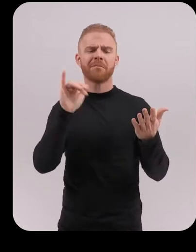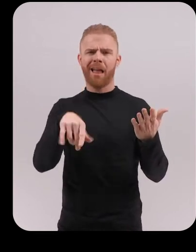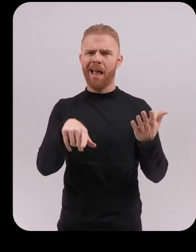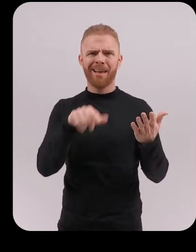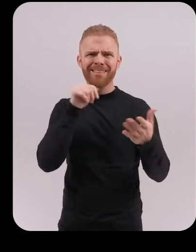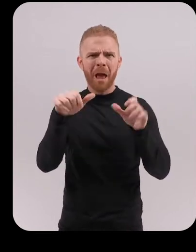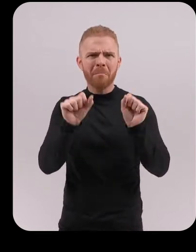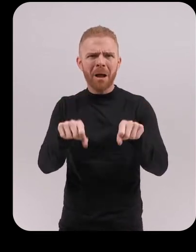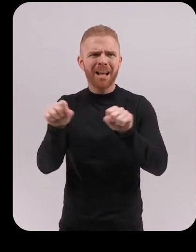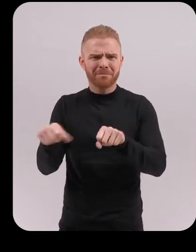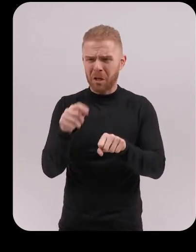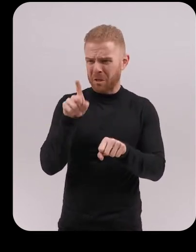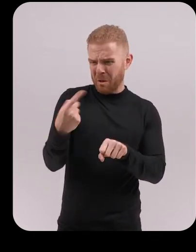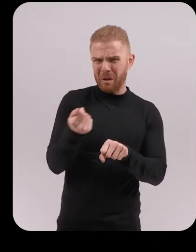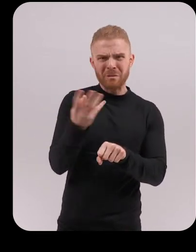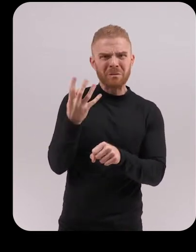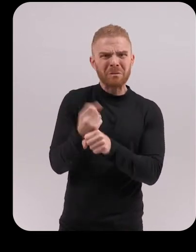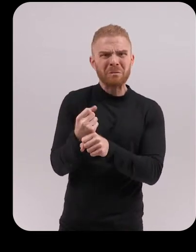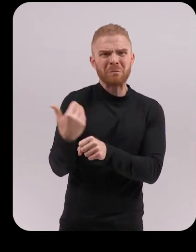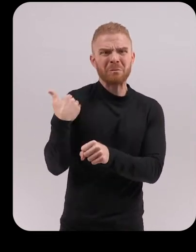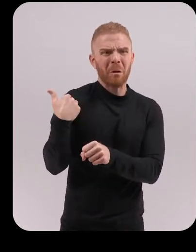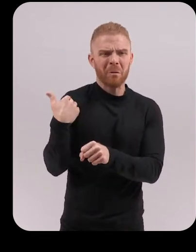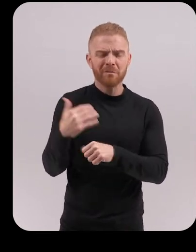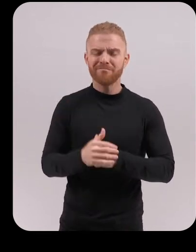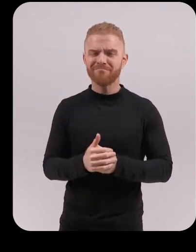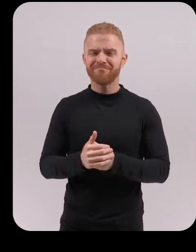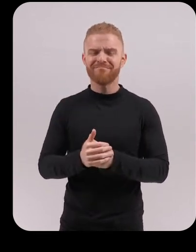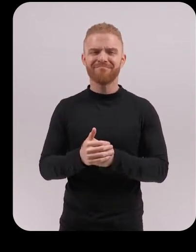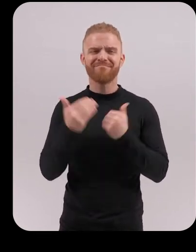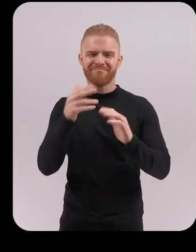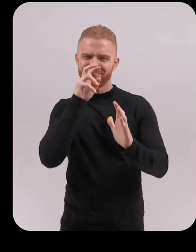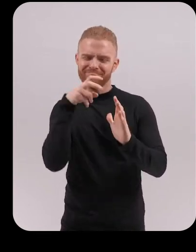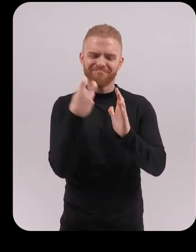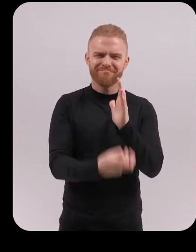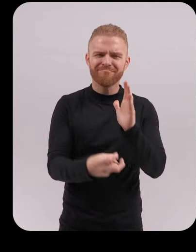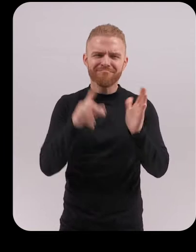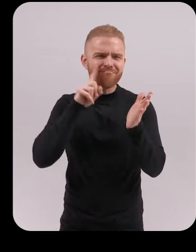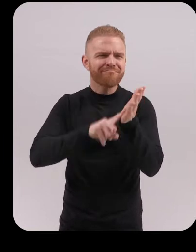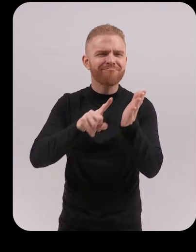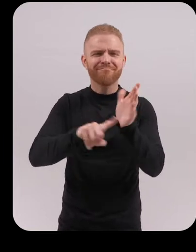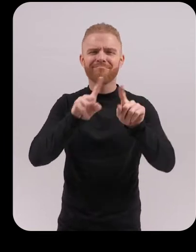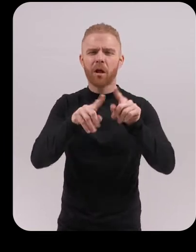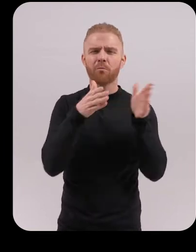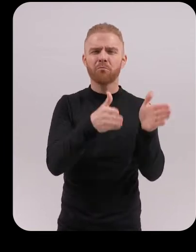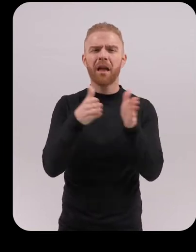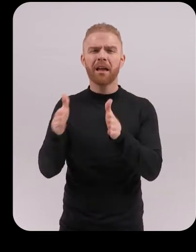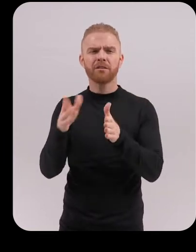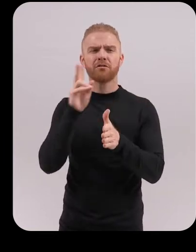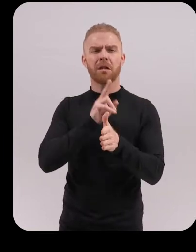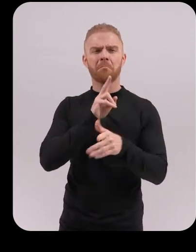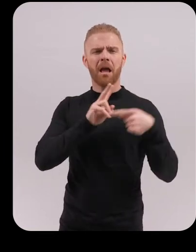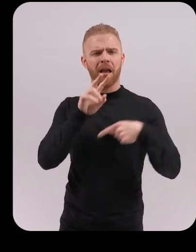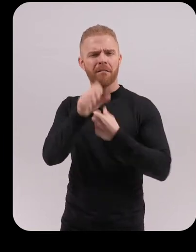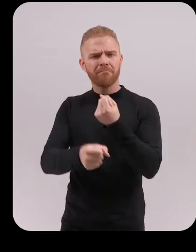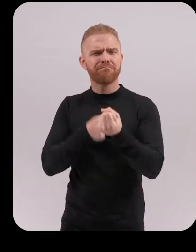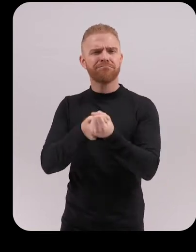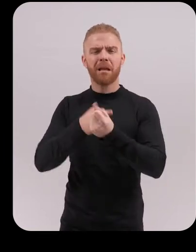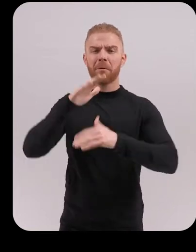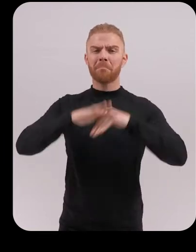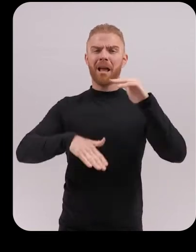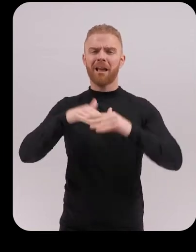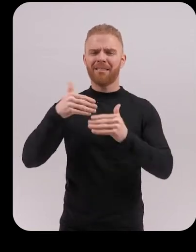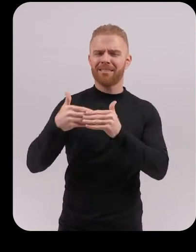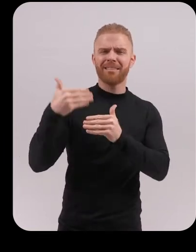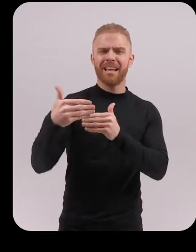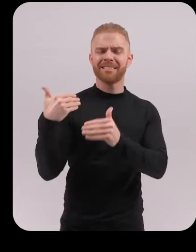were not even possible just a few years ago. So, let's dive into the ways that Gemini can power building the next